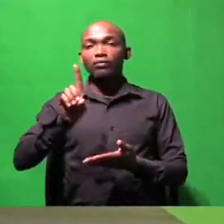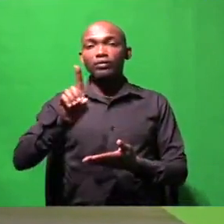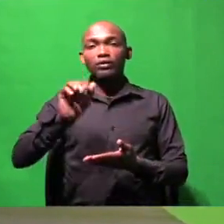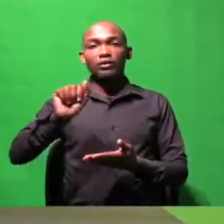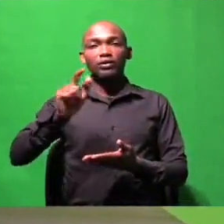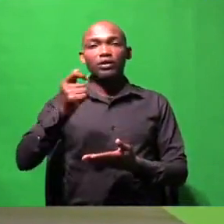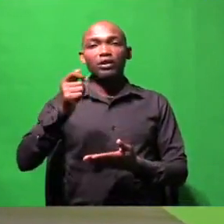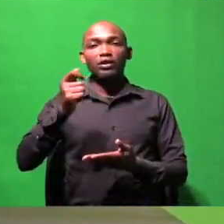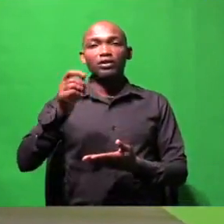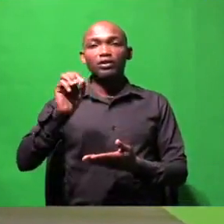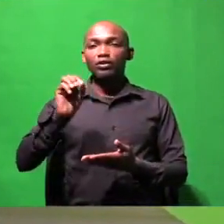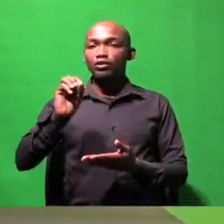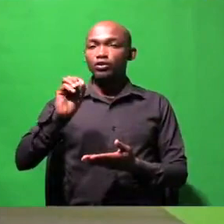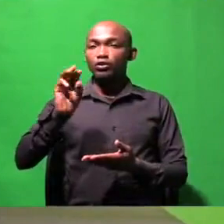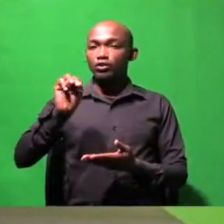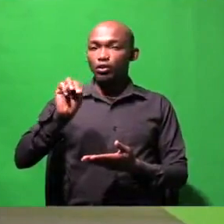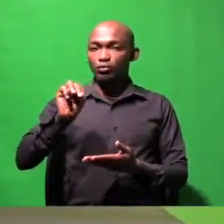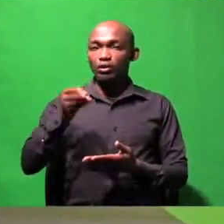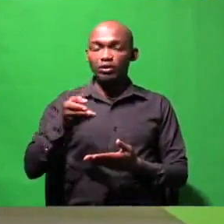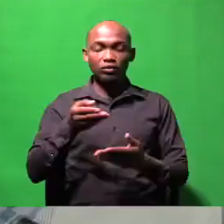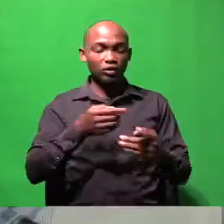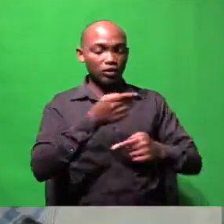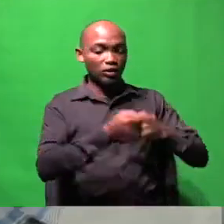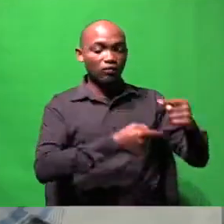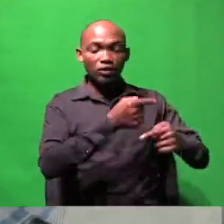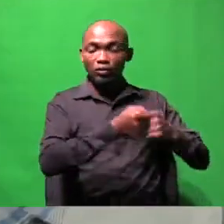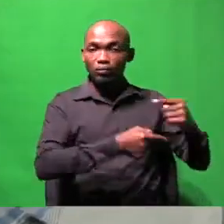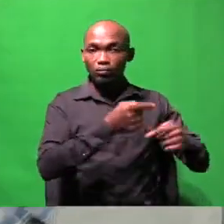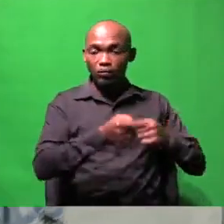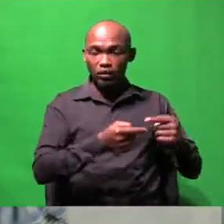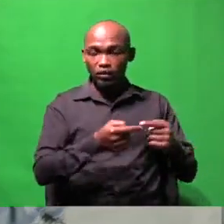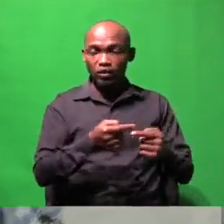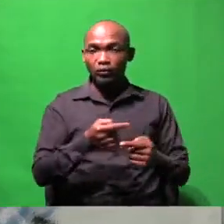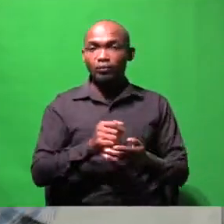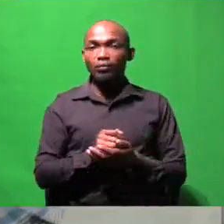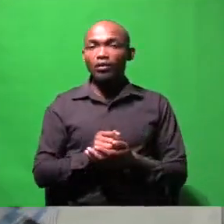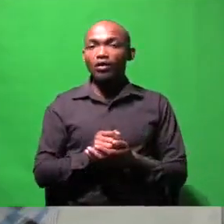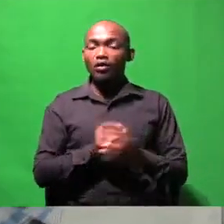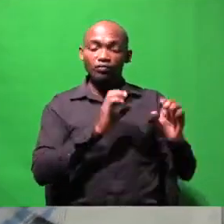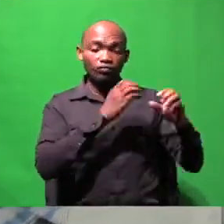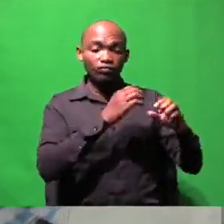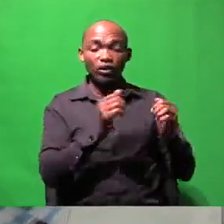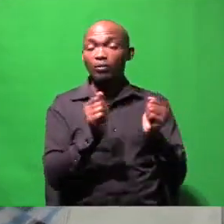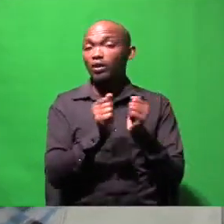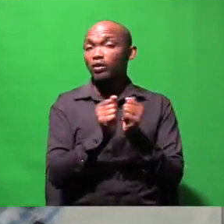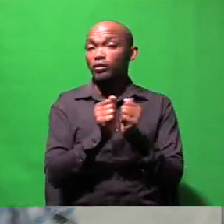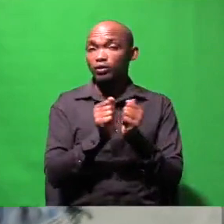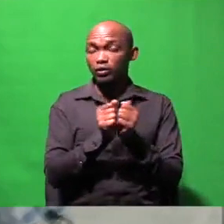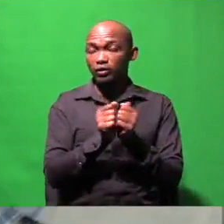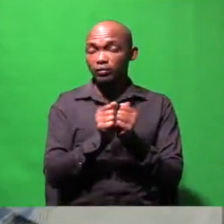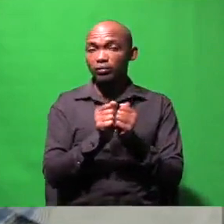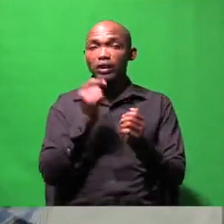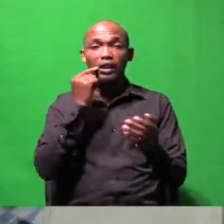end, during to development of scientific tools, for